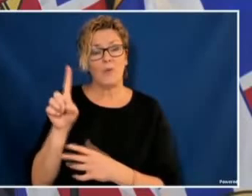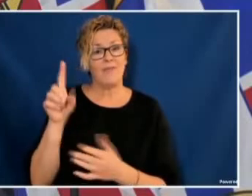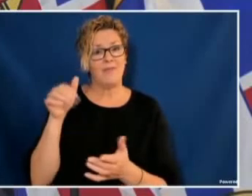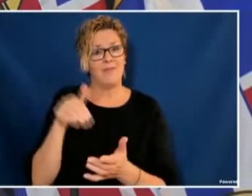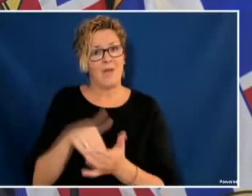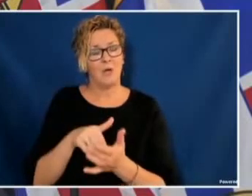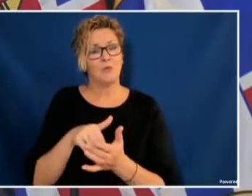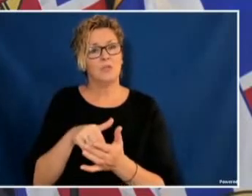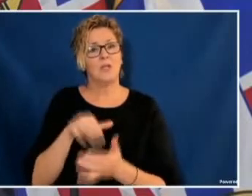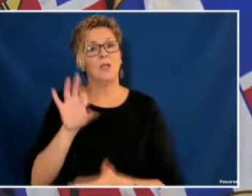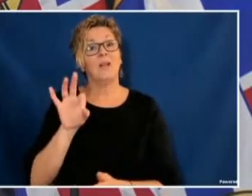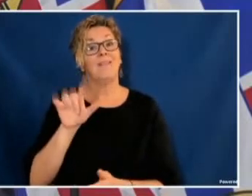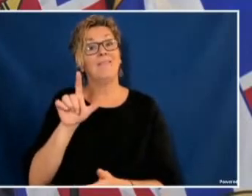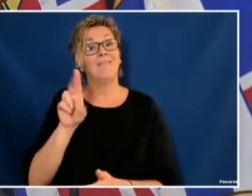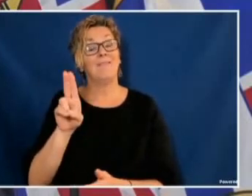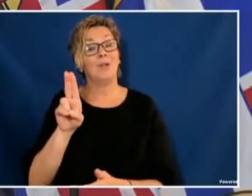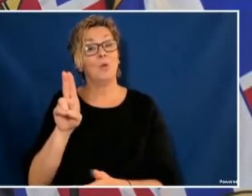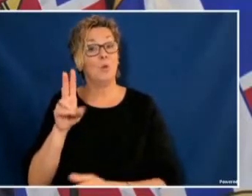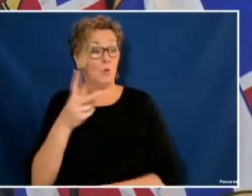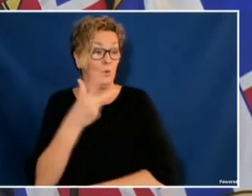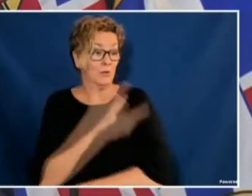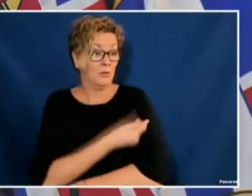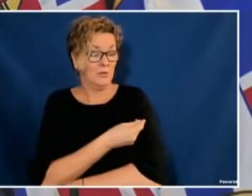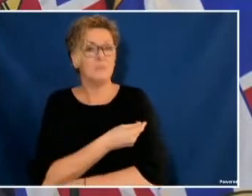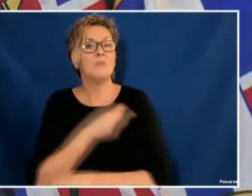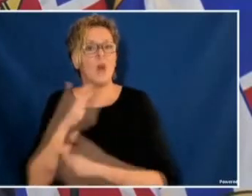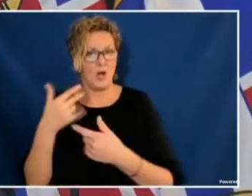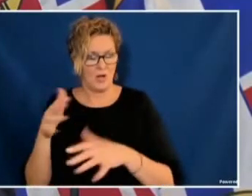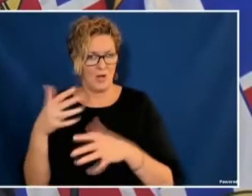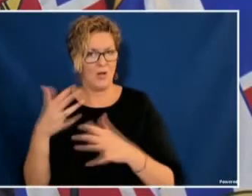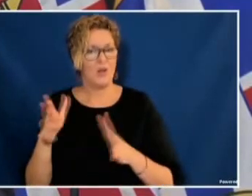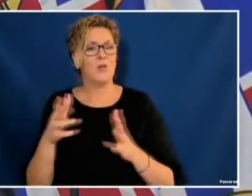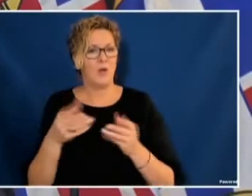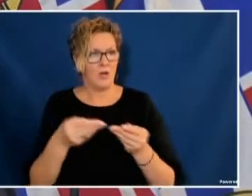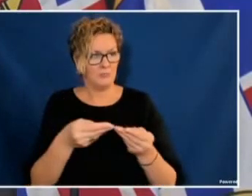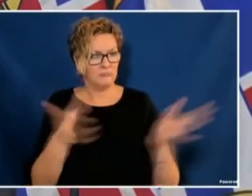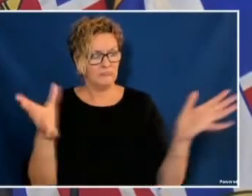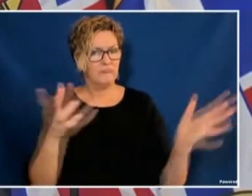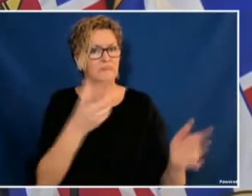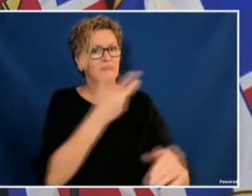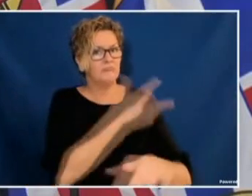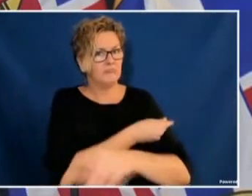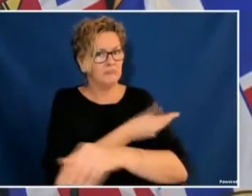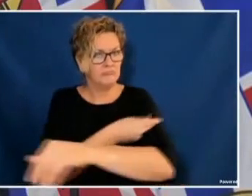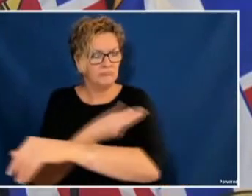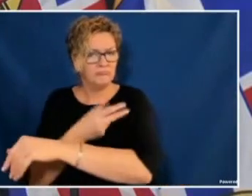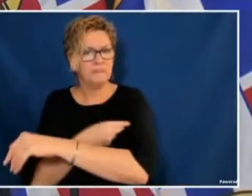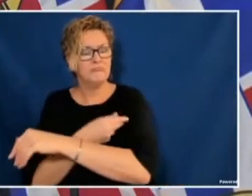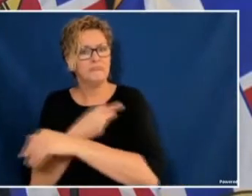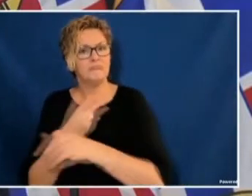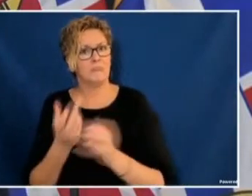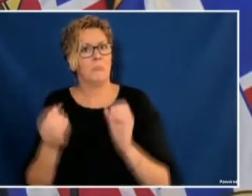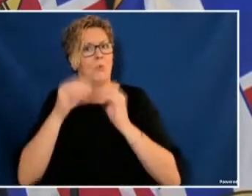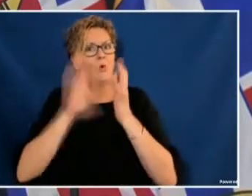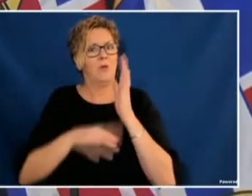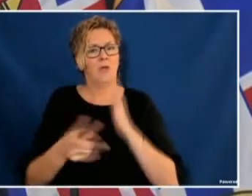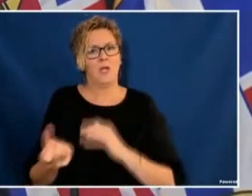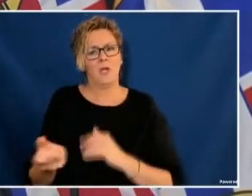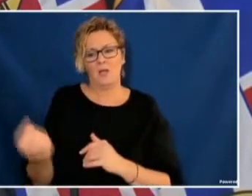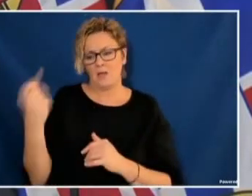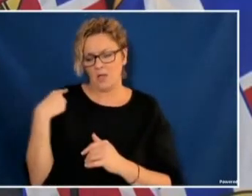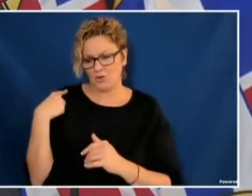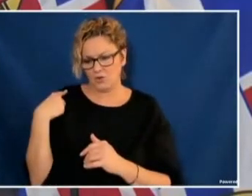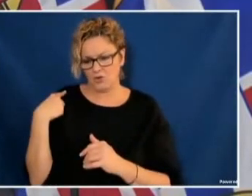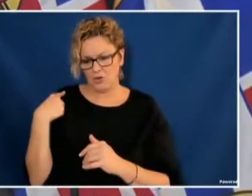physicians, nurse practitioners, and registered nurses, and 100,000 plus doses of influenza administered by public